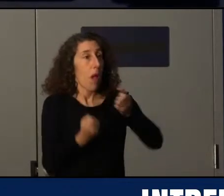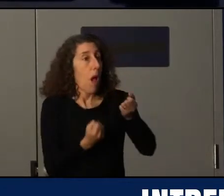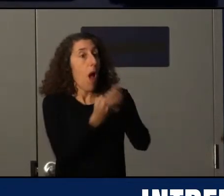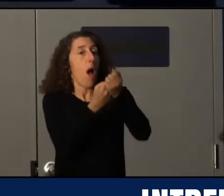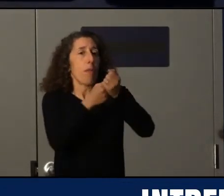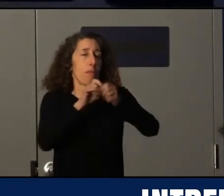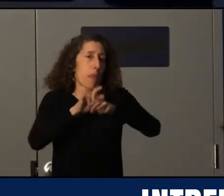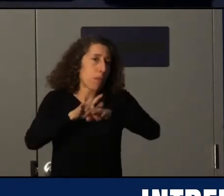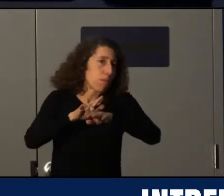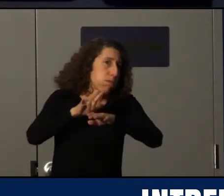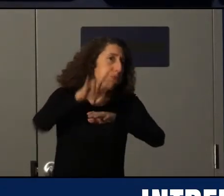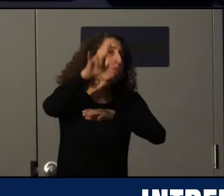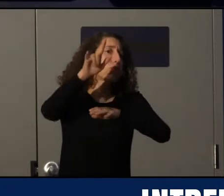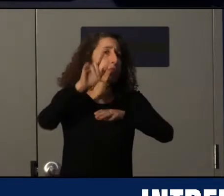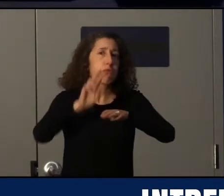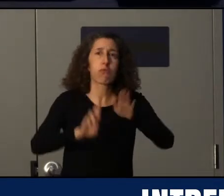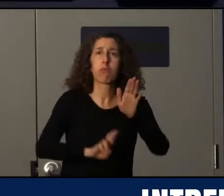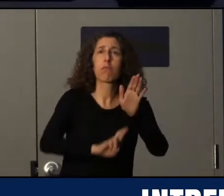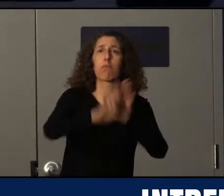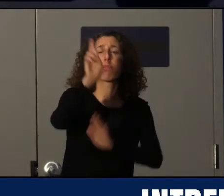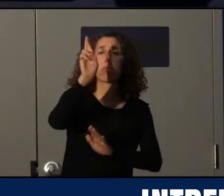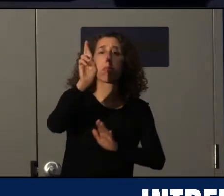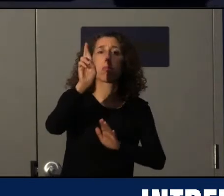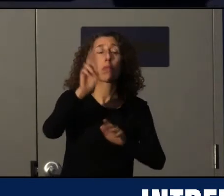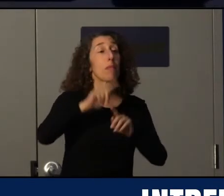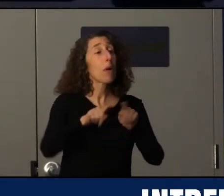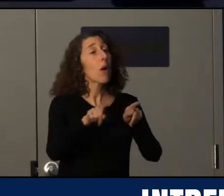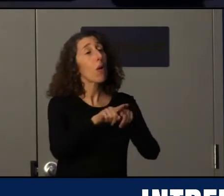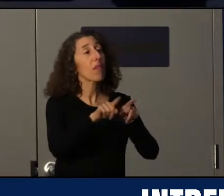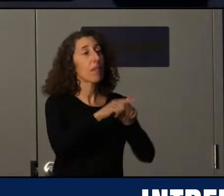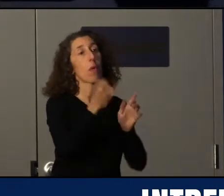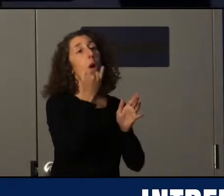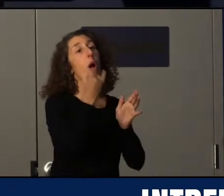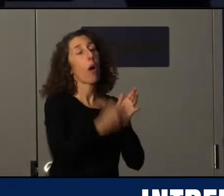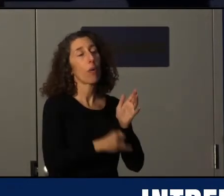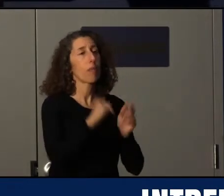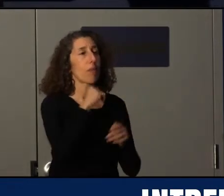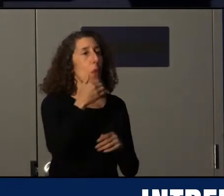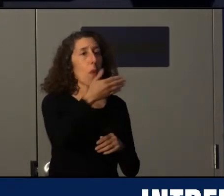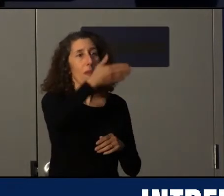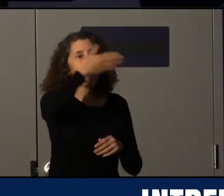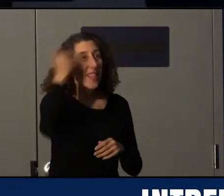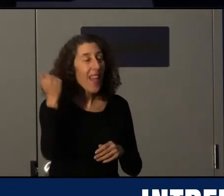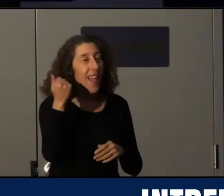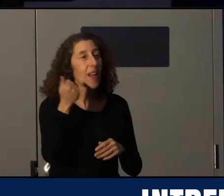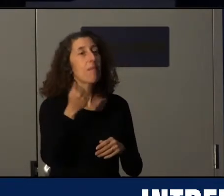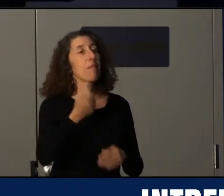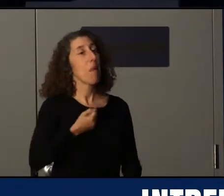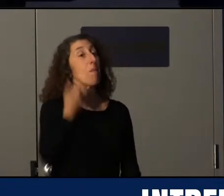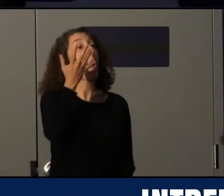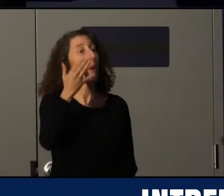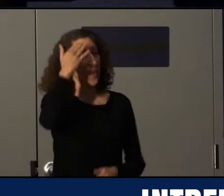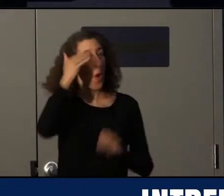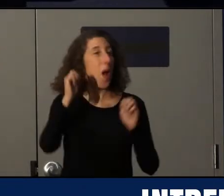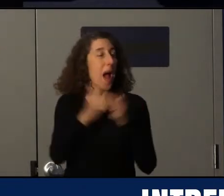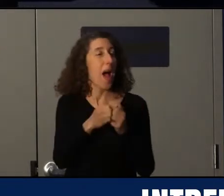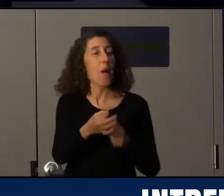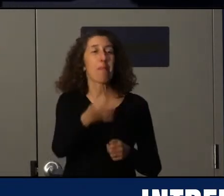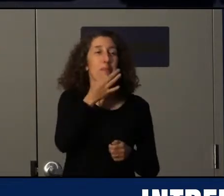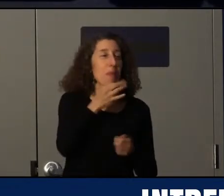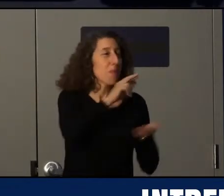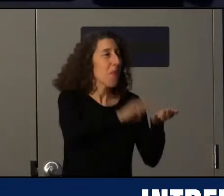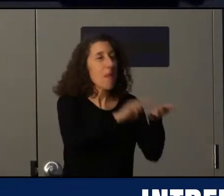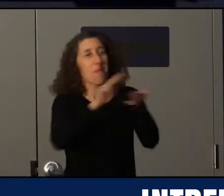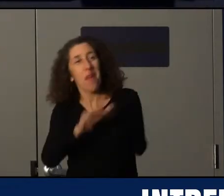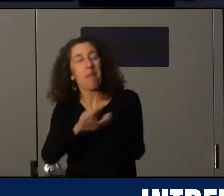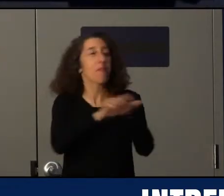don't forget the arts, the heartbeat of time. Consider sending a poet who knows how to rhyme. So let